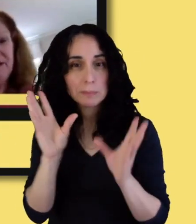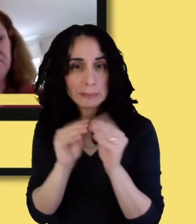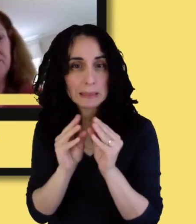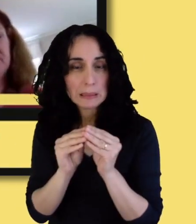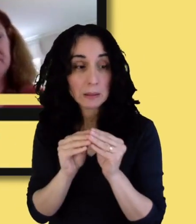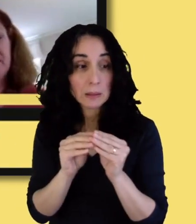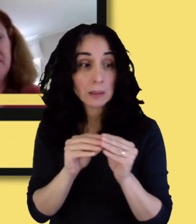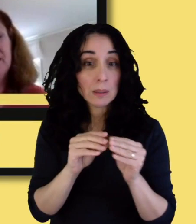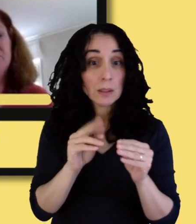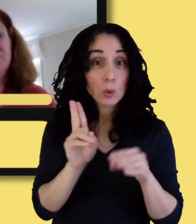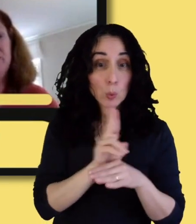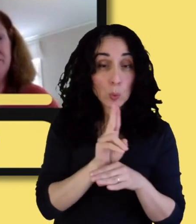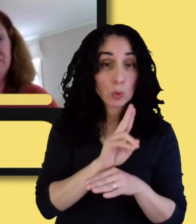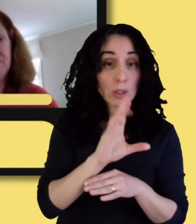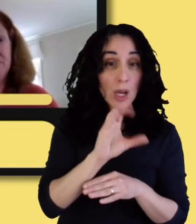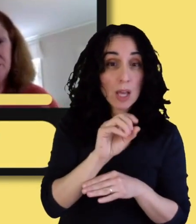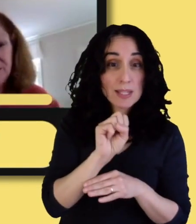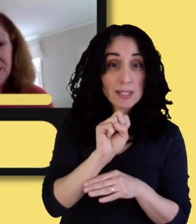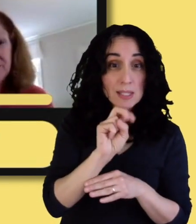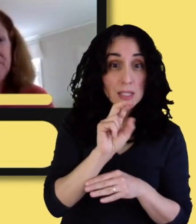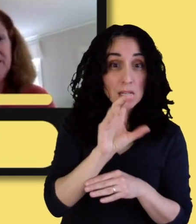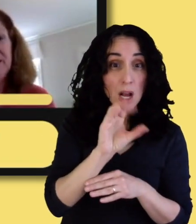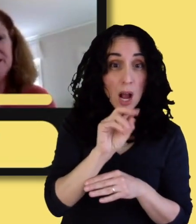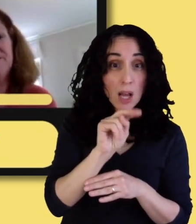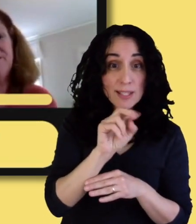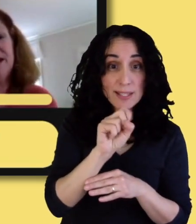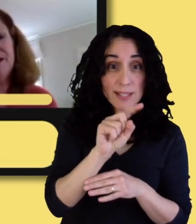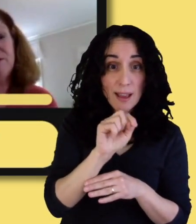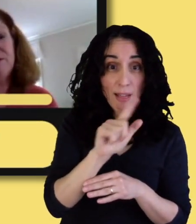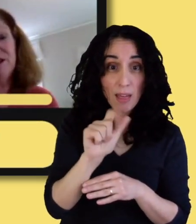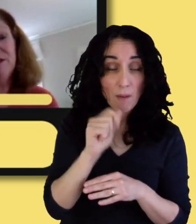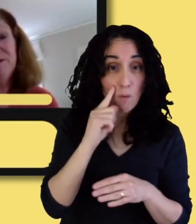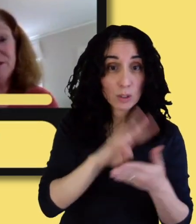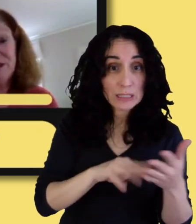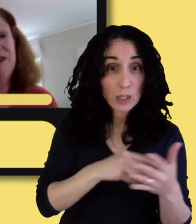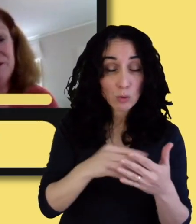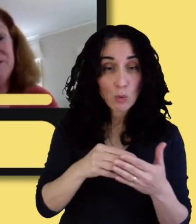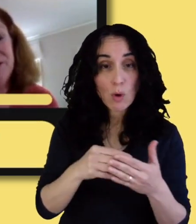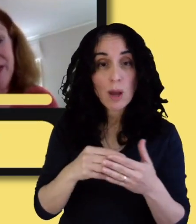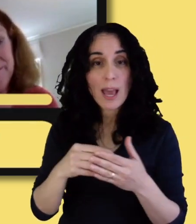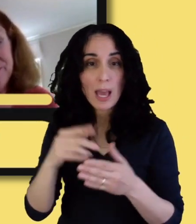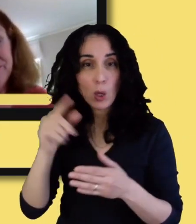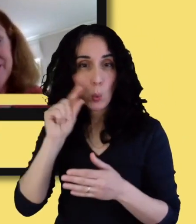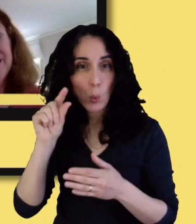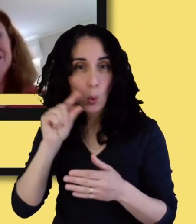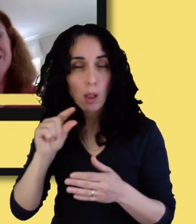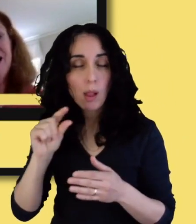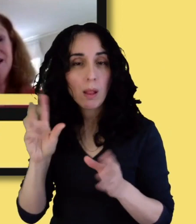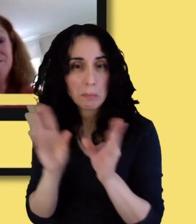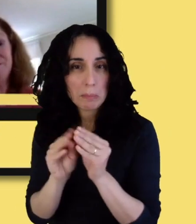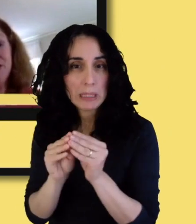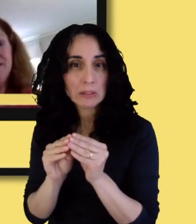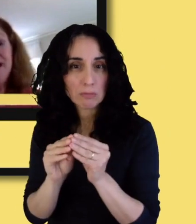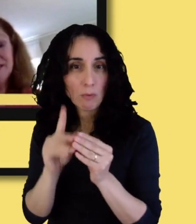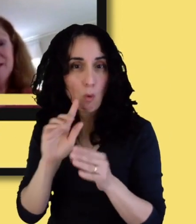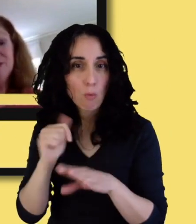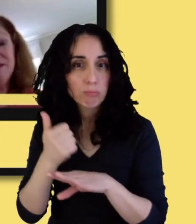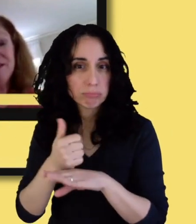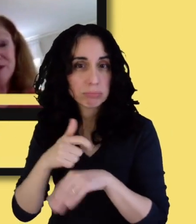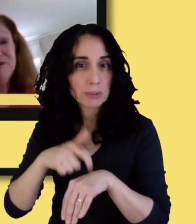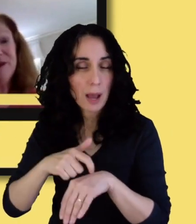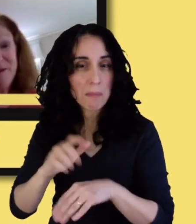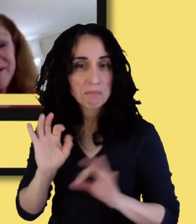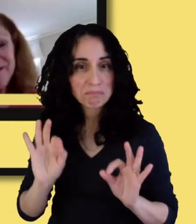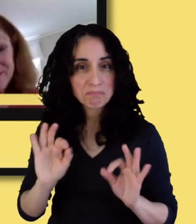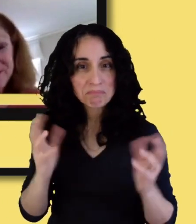a platform, Constella, to be able to reach out to parents and find out what is going to be most convenient for them. And that seems to